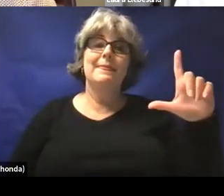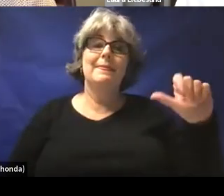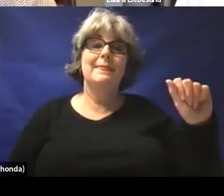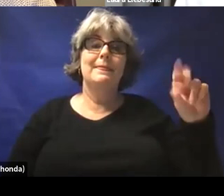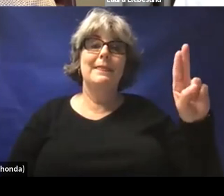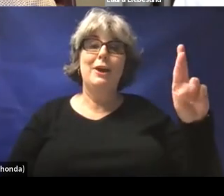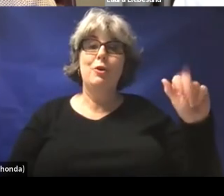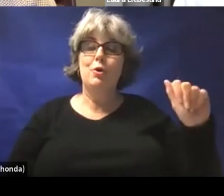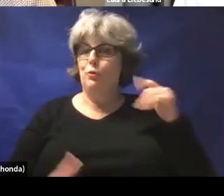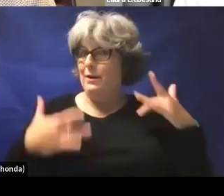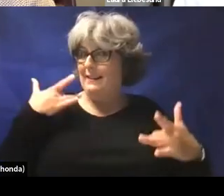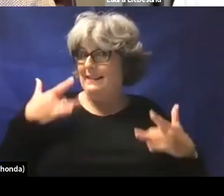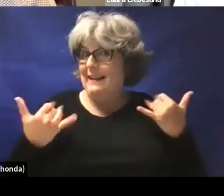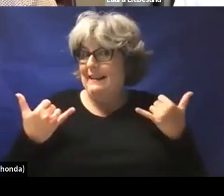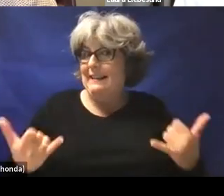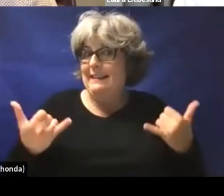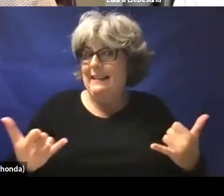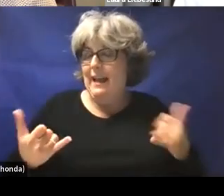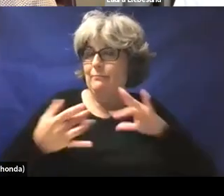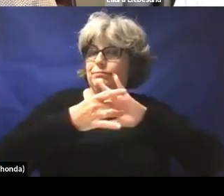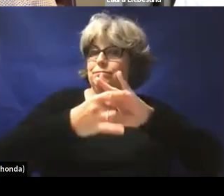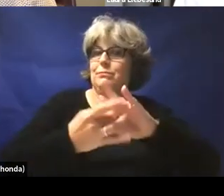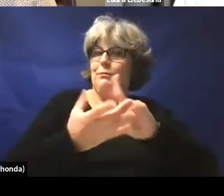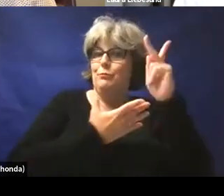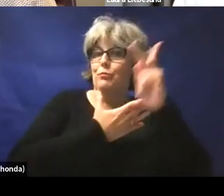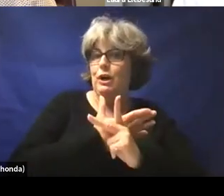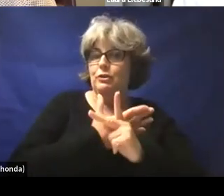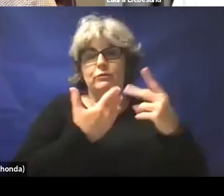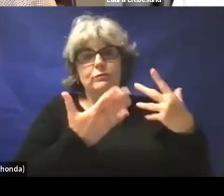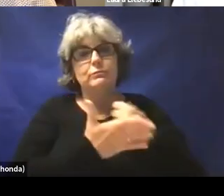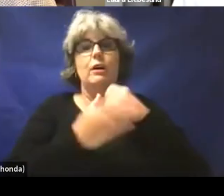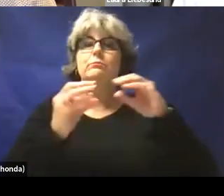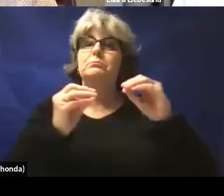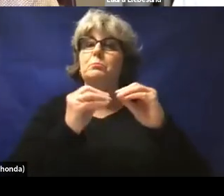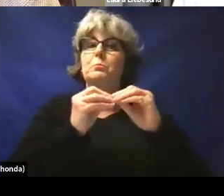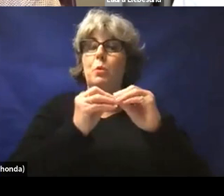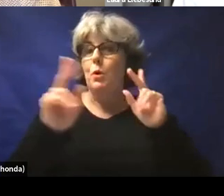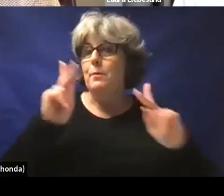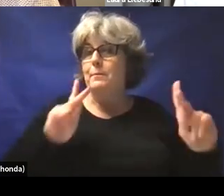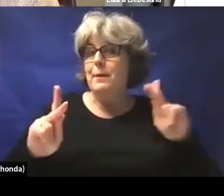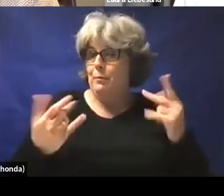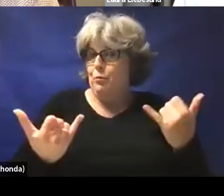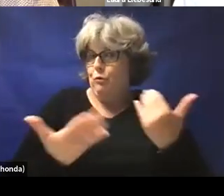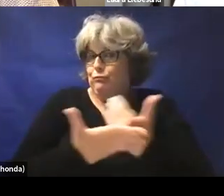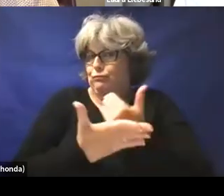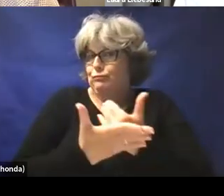we're super excited that we were able to have an extension of the project to really allow us to talk to more contemporary